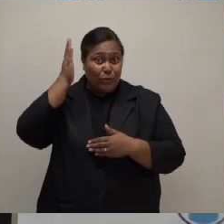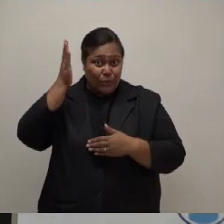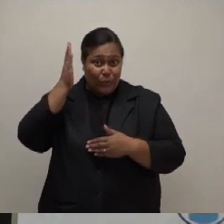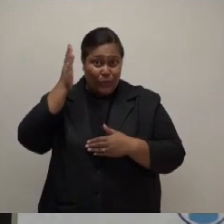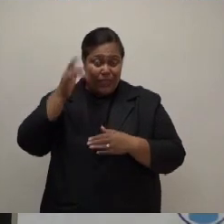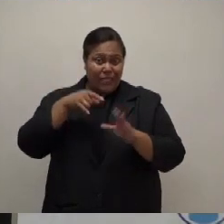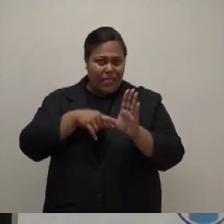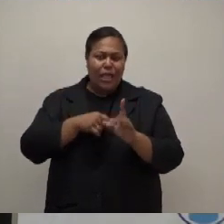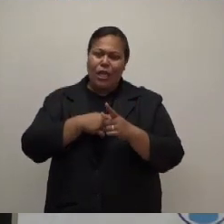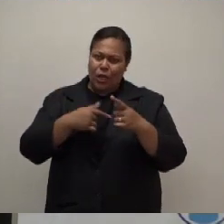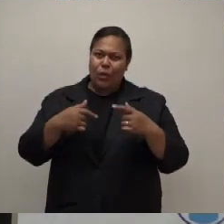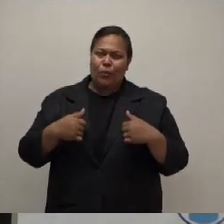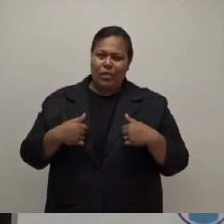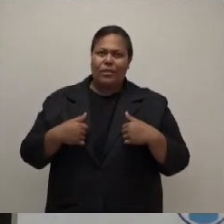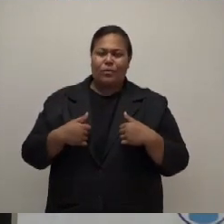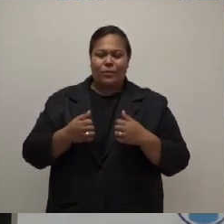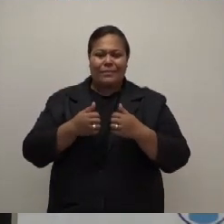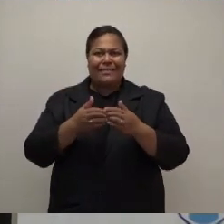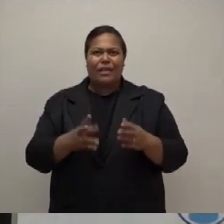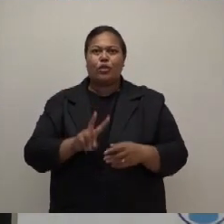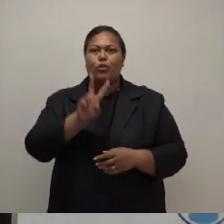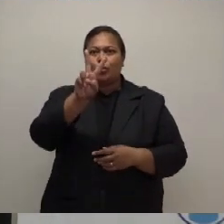resuming education in 2 stages.